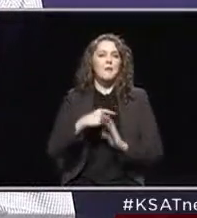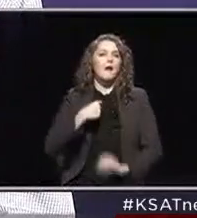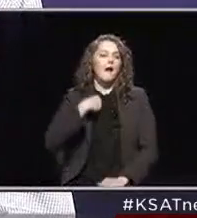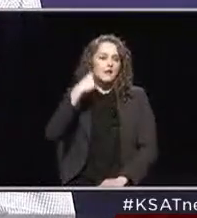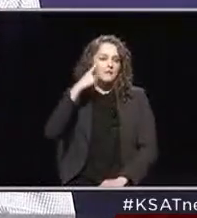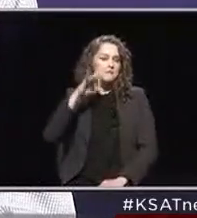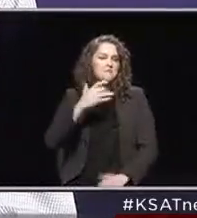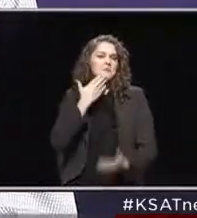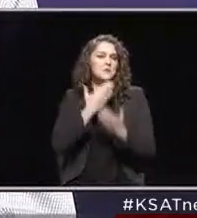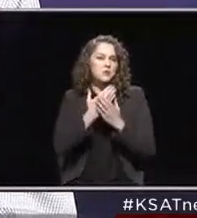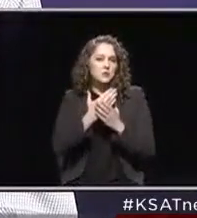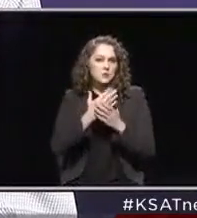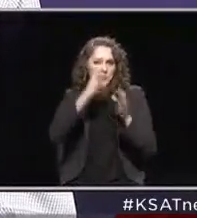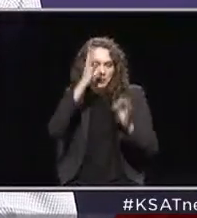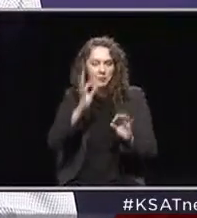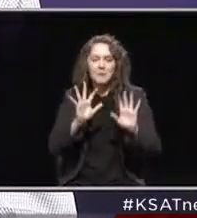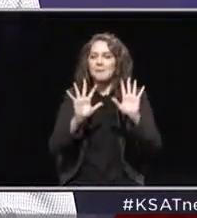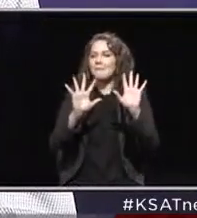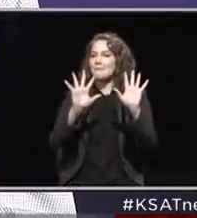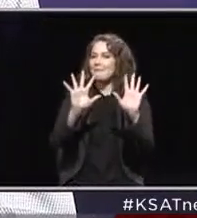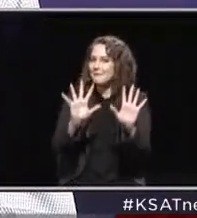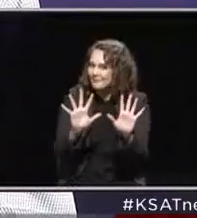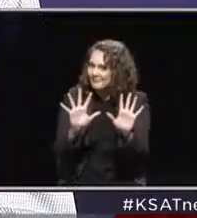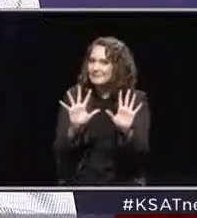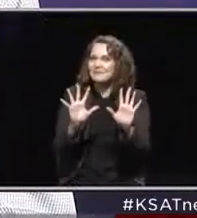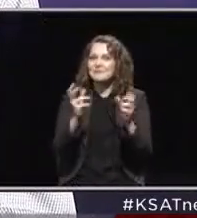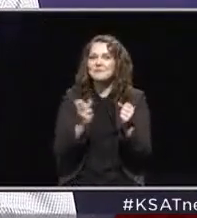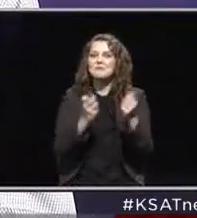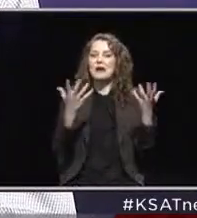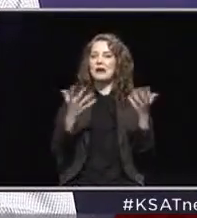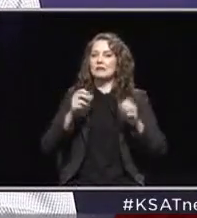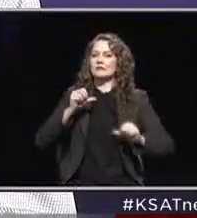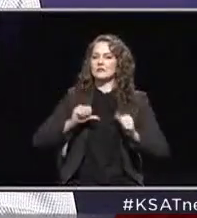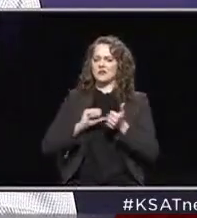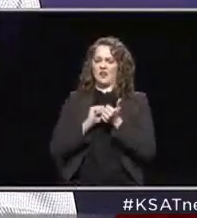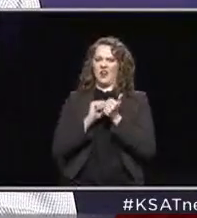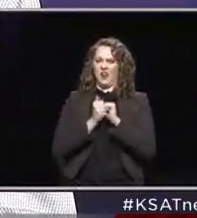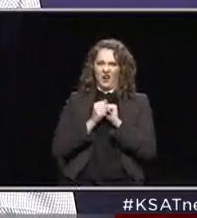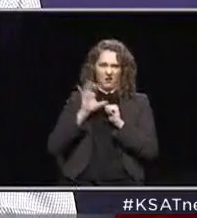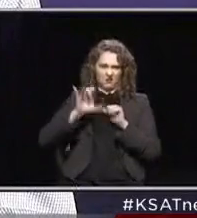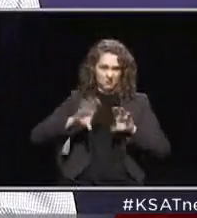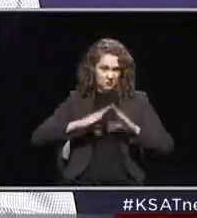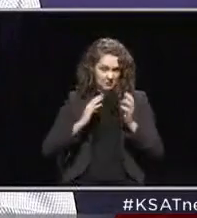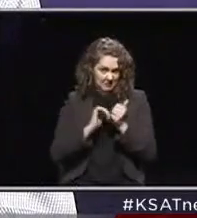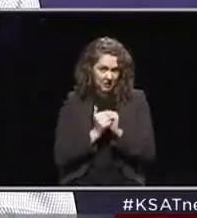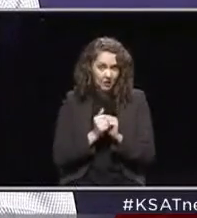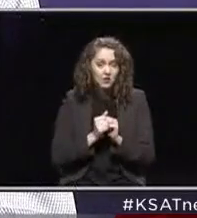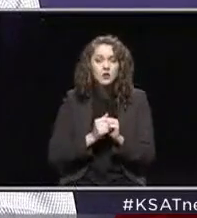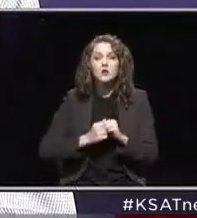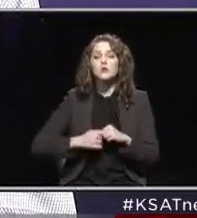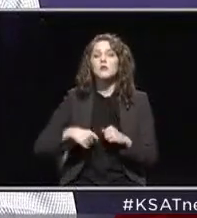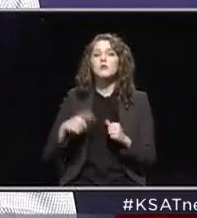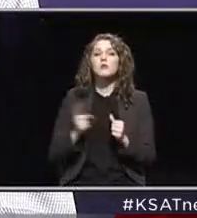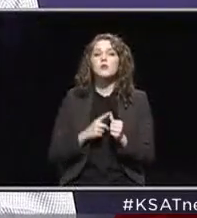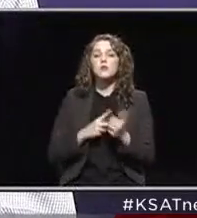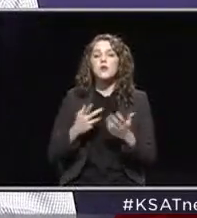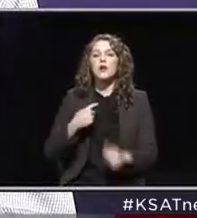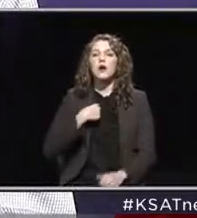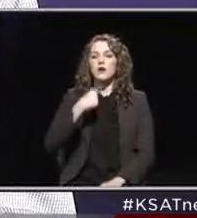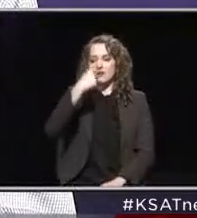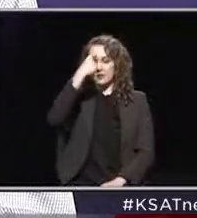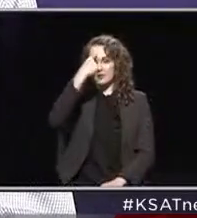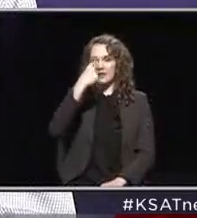but there's a lot of reservations about how it will be done. Number one, I think that the